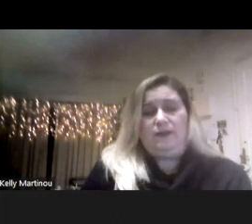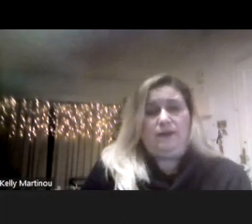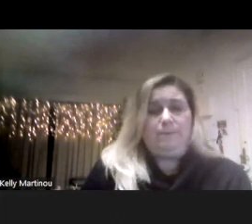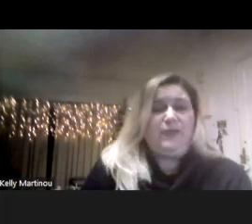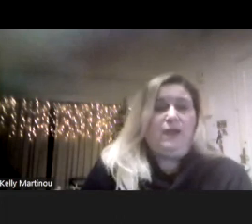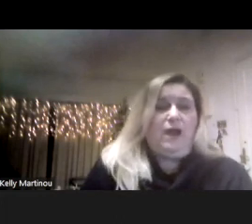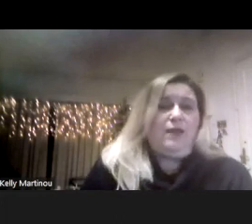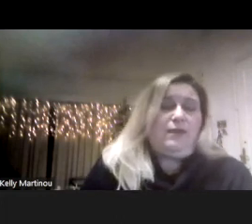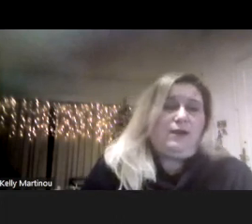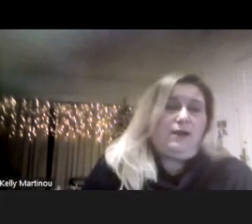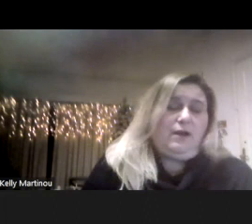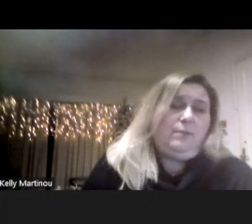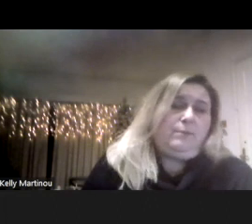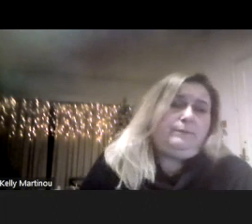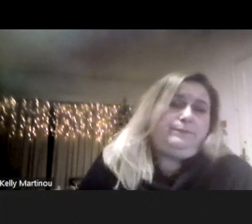and